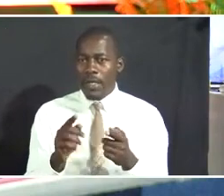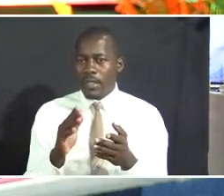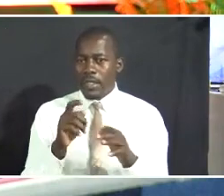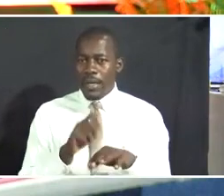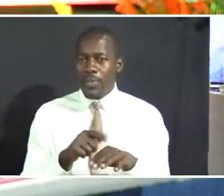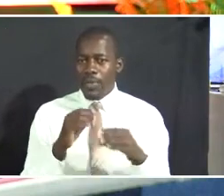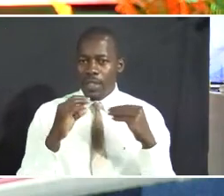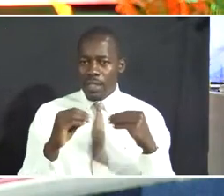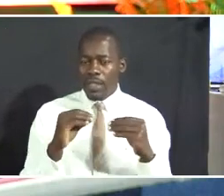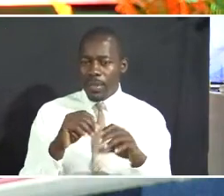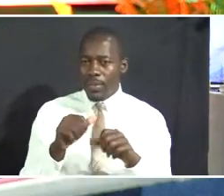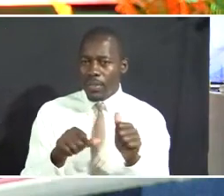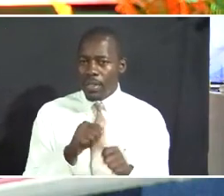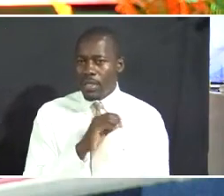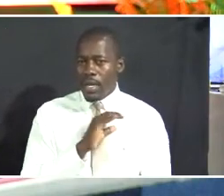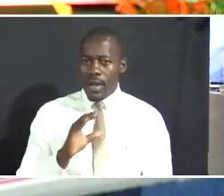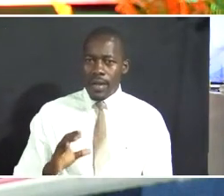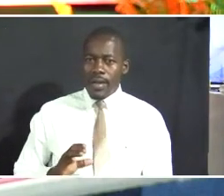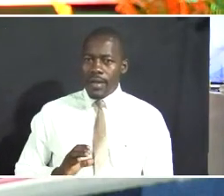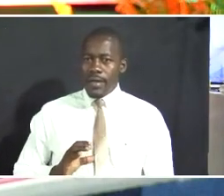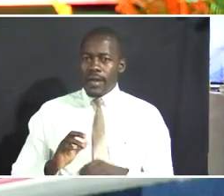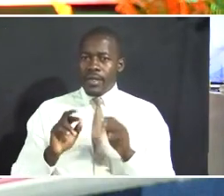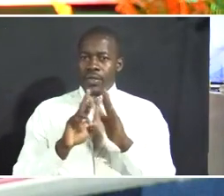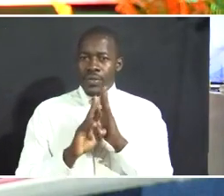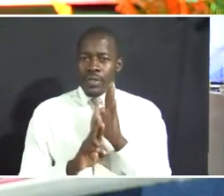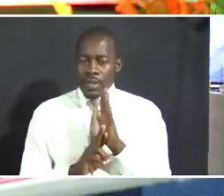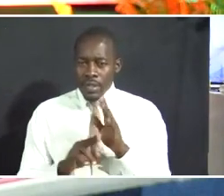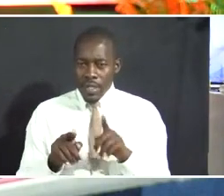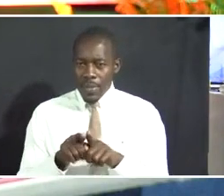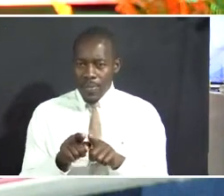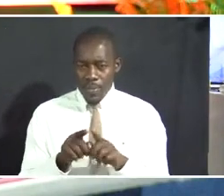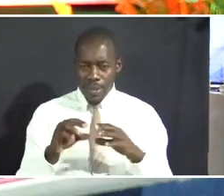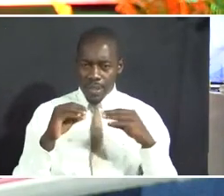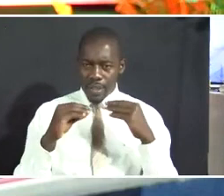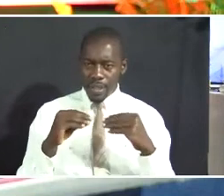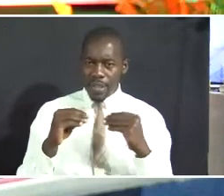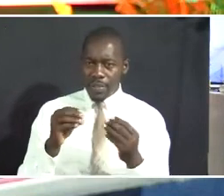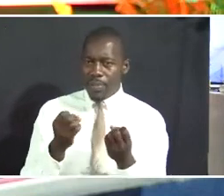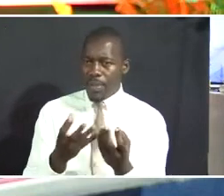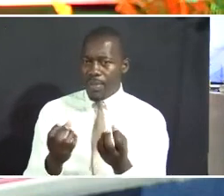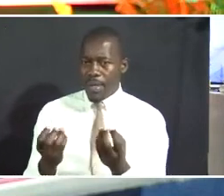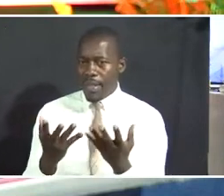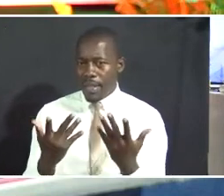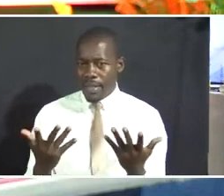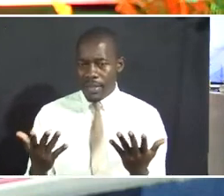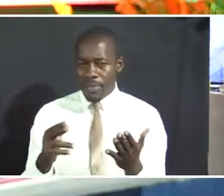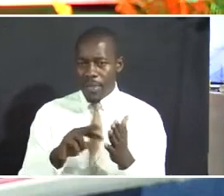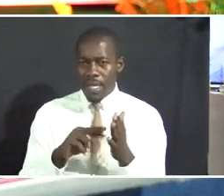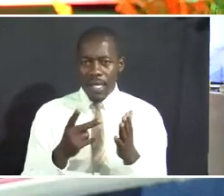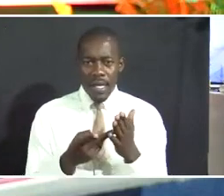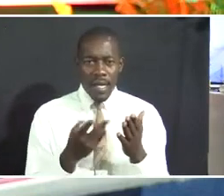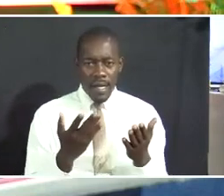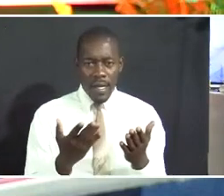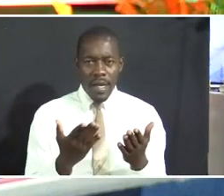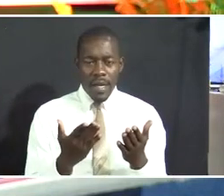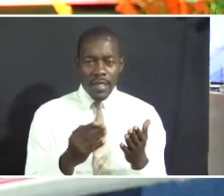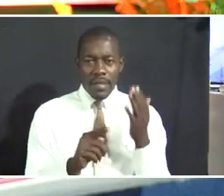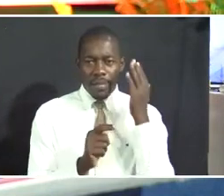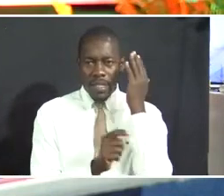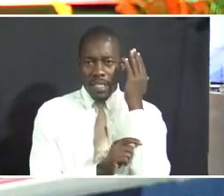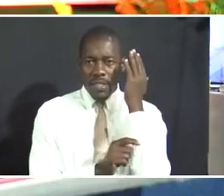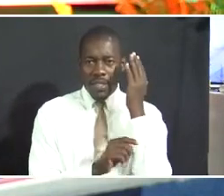Adventist values, they are still exposed to many temptations and many trials in their lives. Just the way